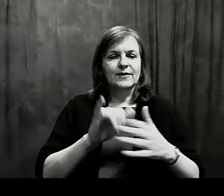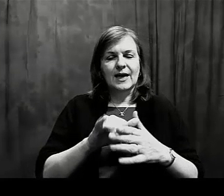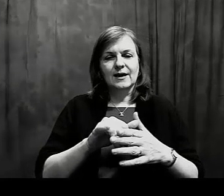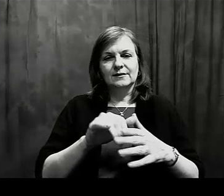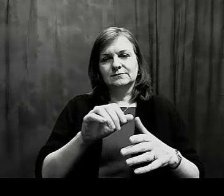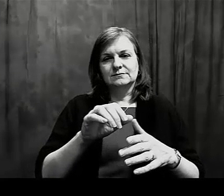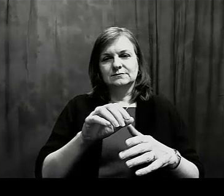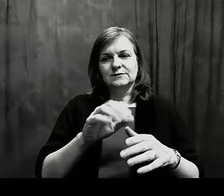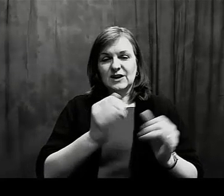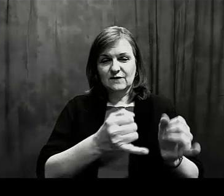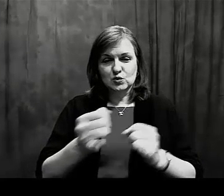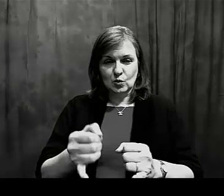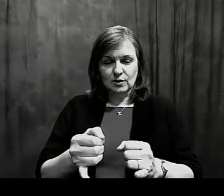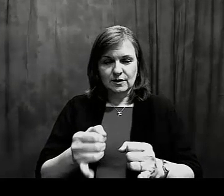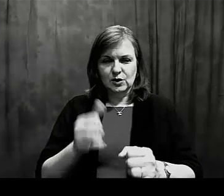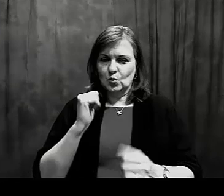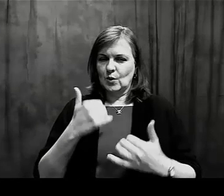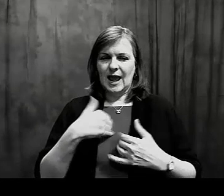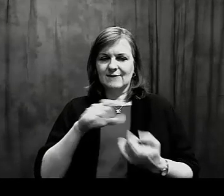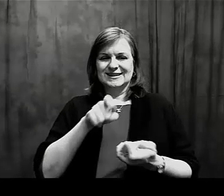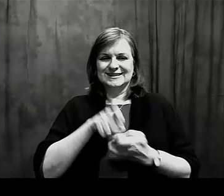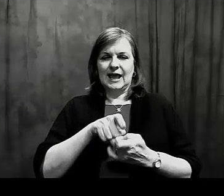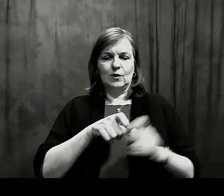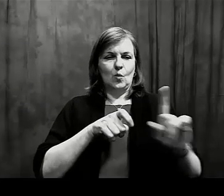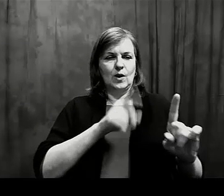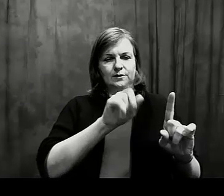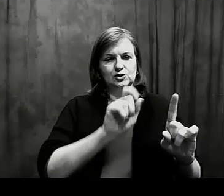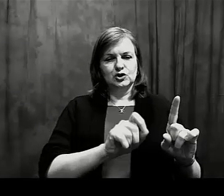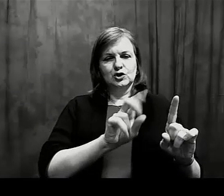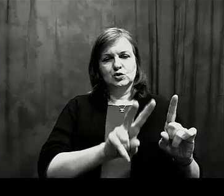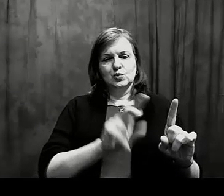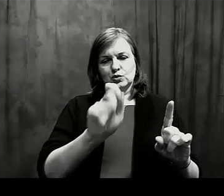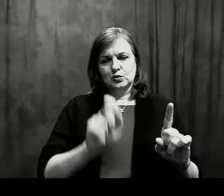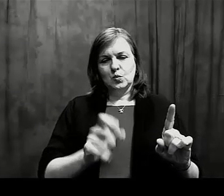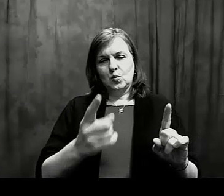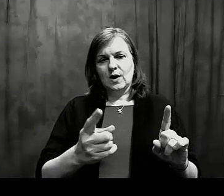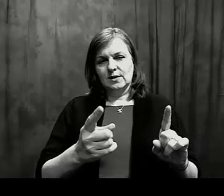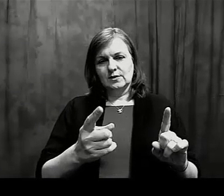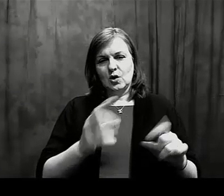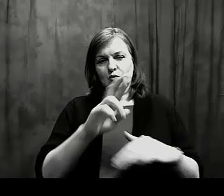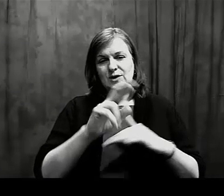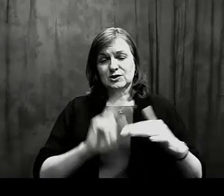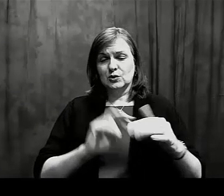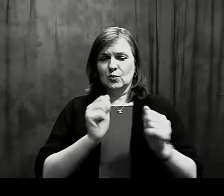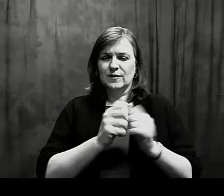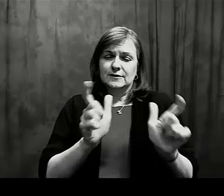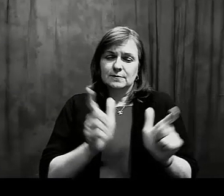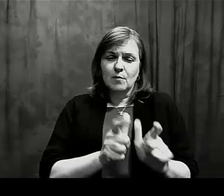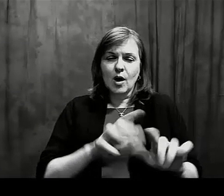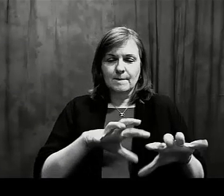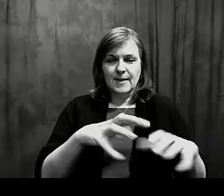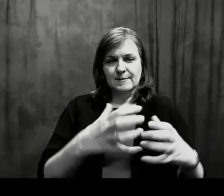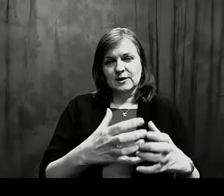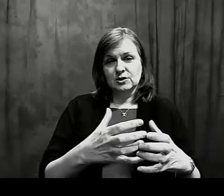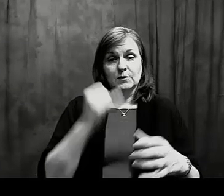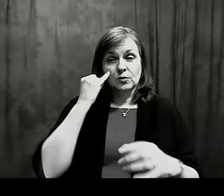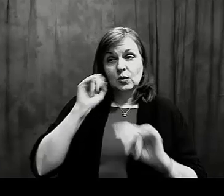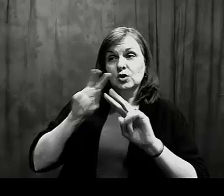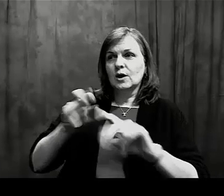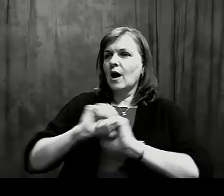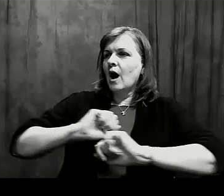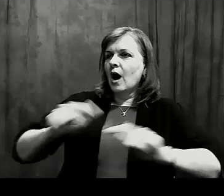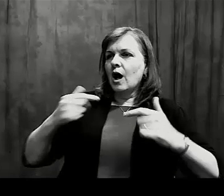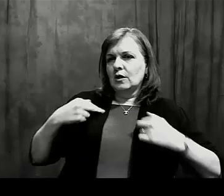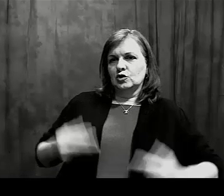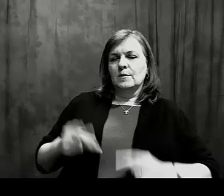So, by that means, you're not going to get a 1 to 2 to 1 ratio in a small population. If we